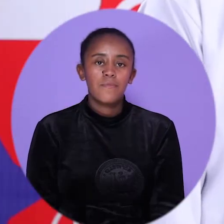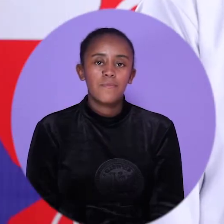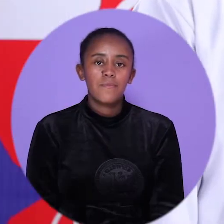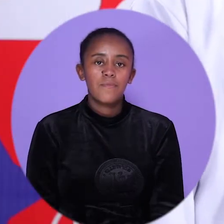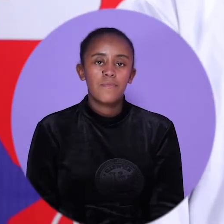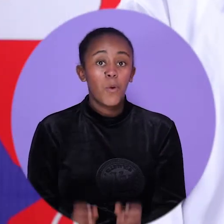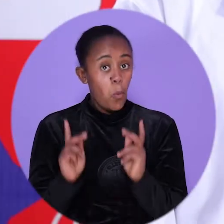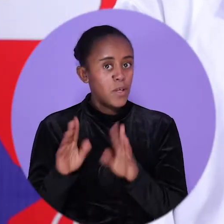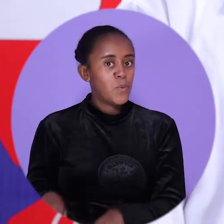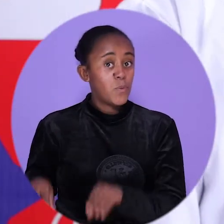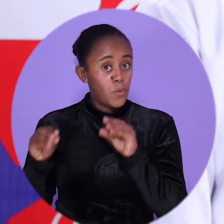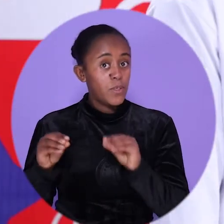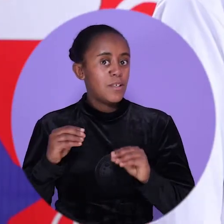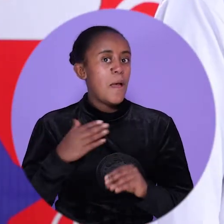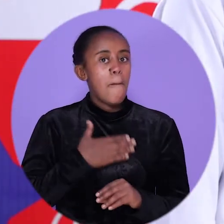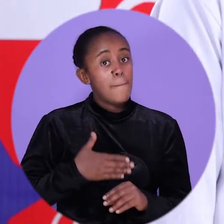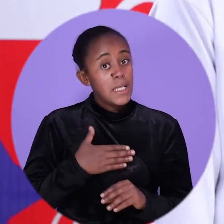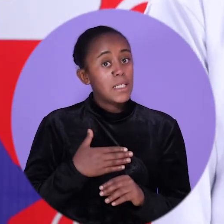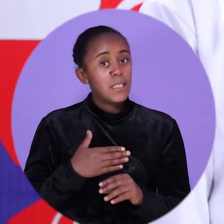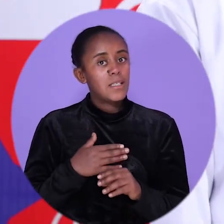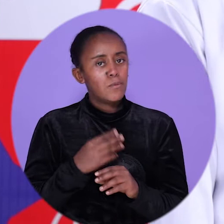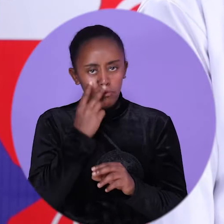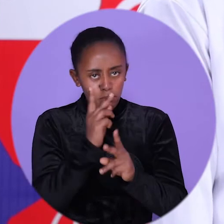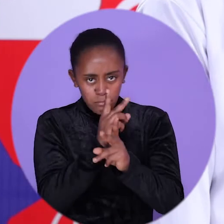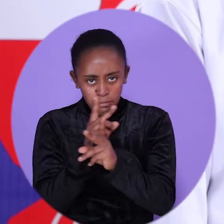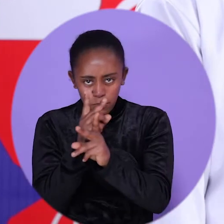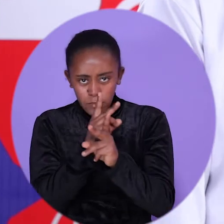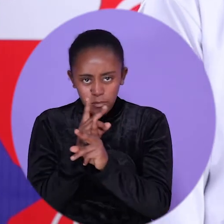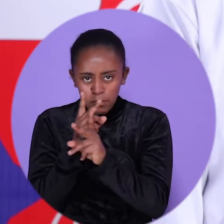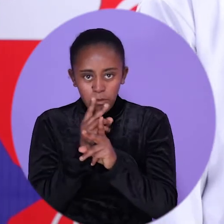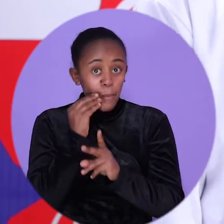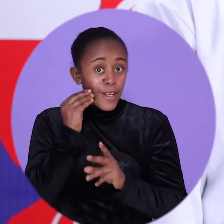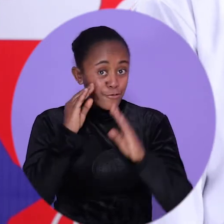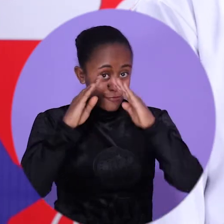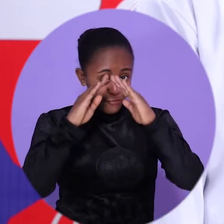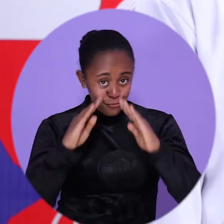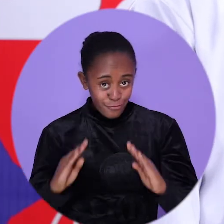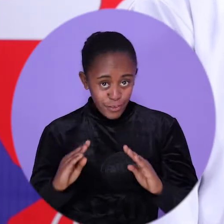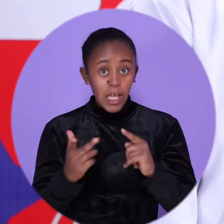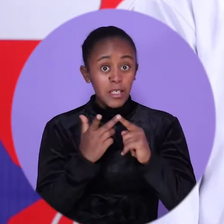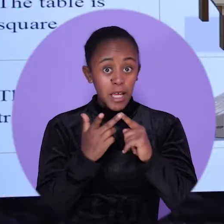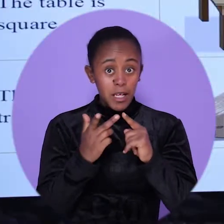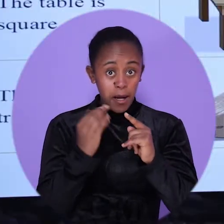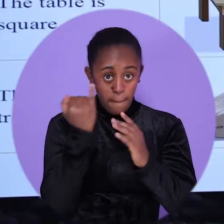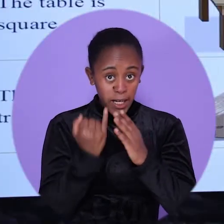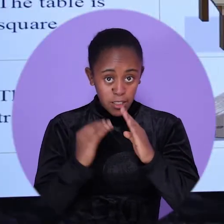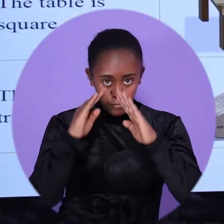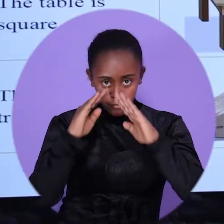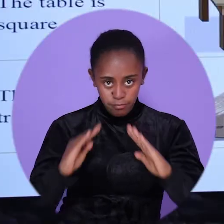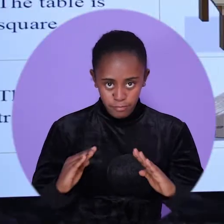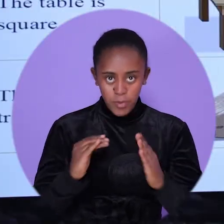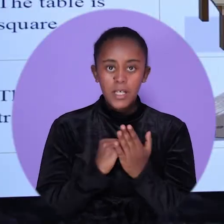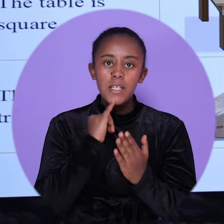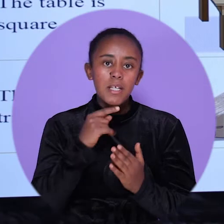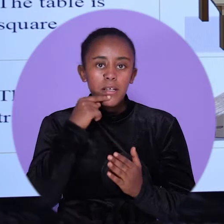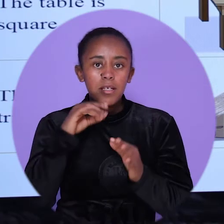Okay, student, please look carefully for the second picture. I mean the third picture. It's the sentence,